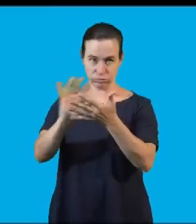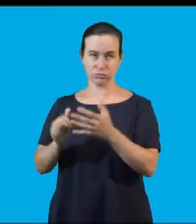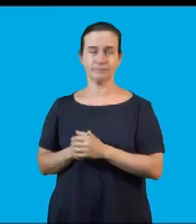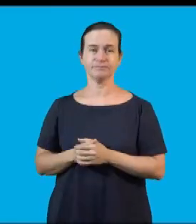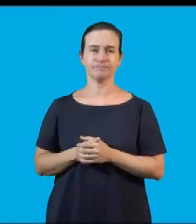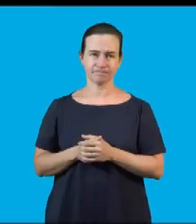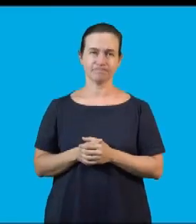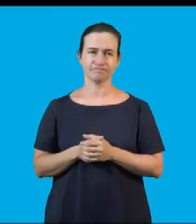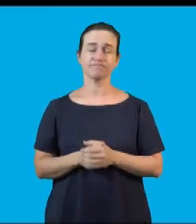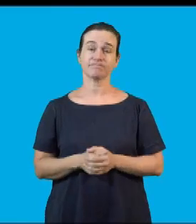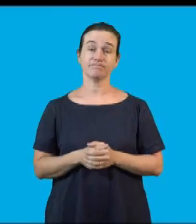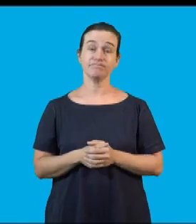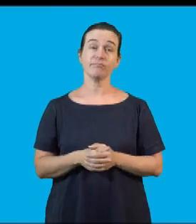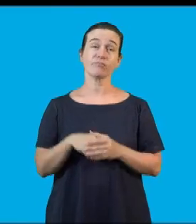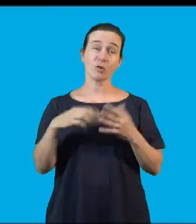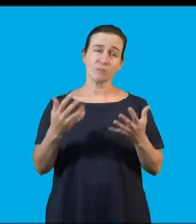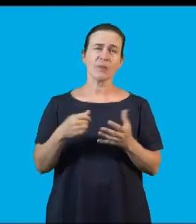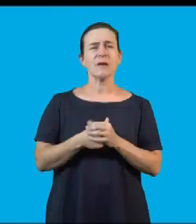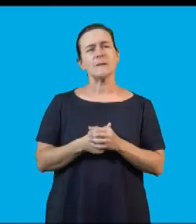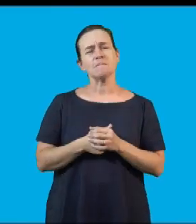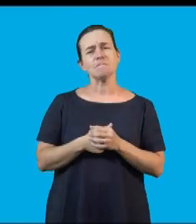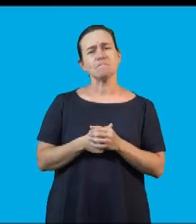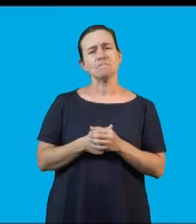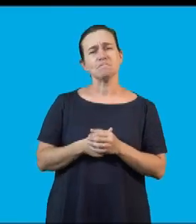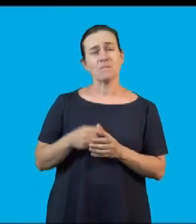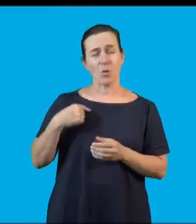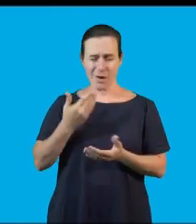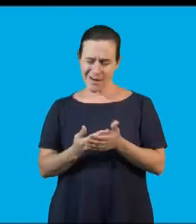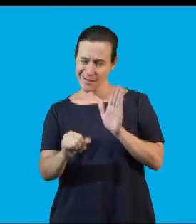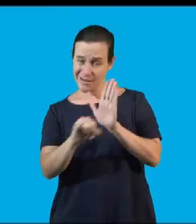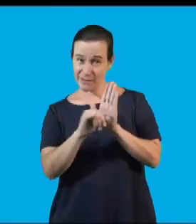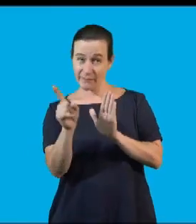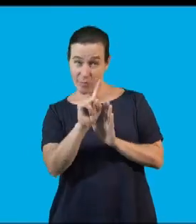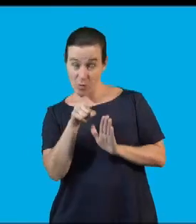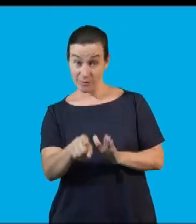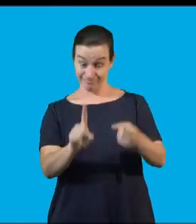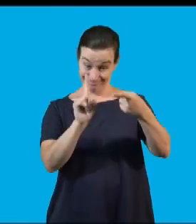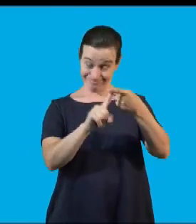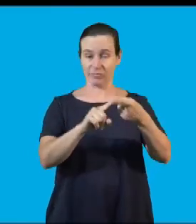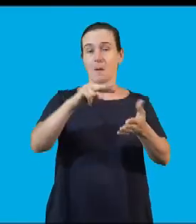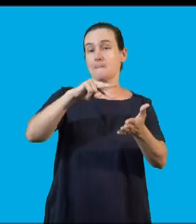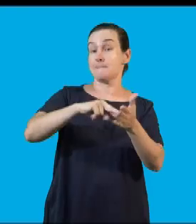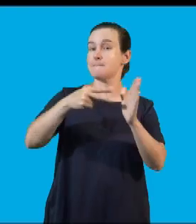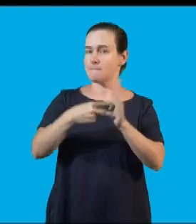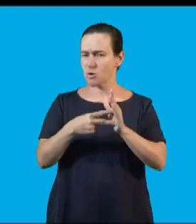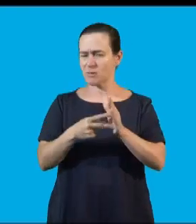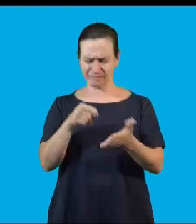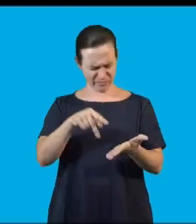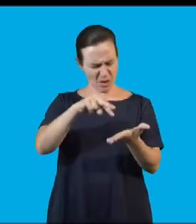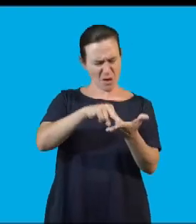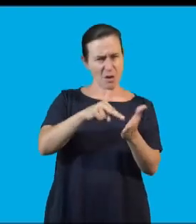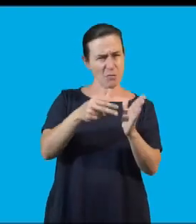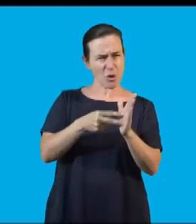and reading the question, we could identify certain elements. The first one of these would be the purpose. The purpose is